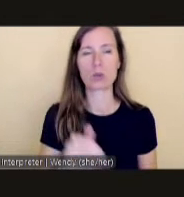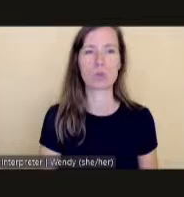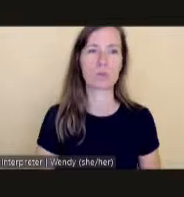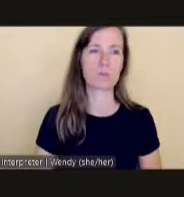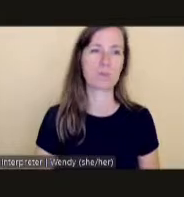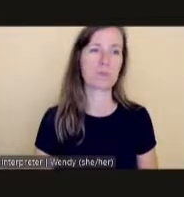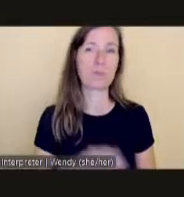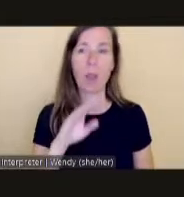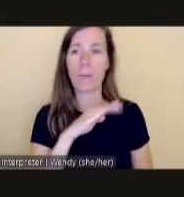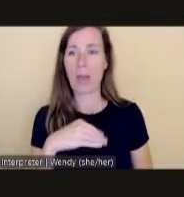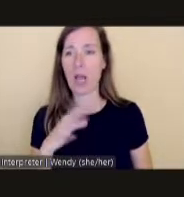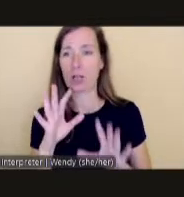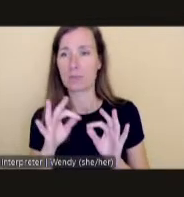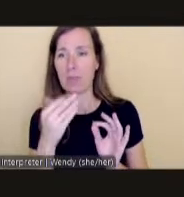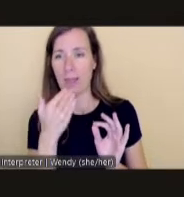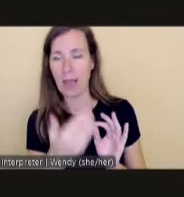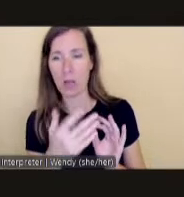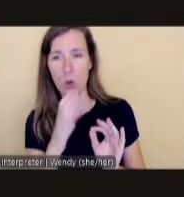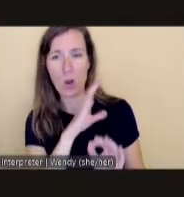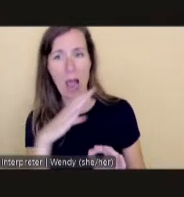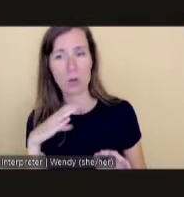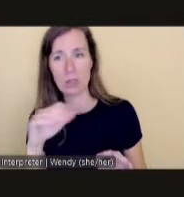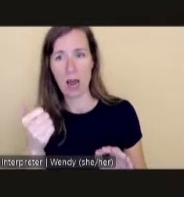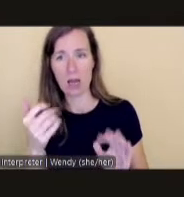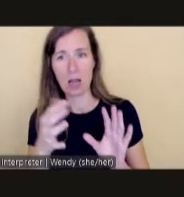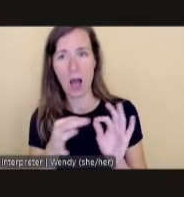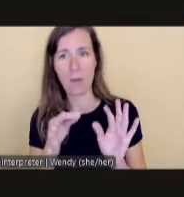Any comments at this point from council